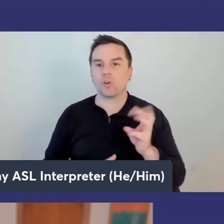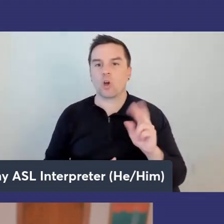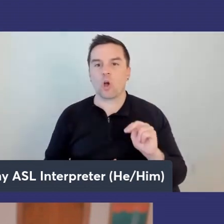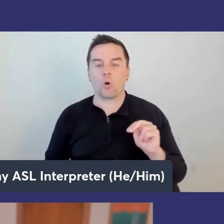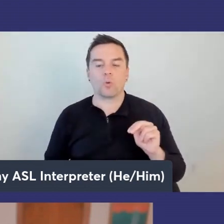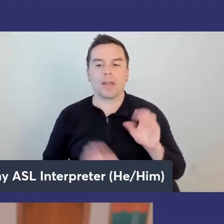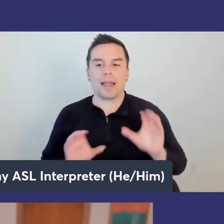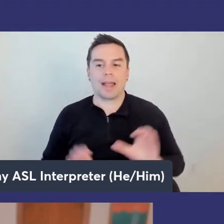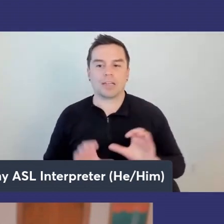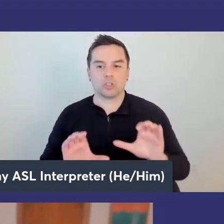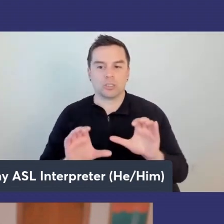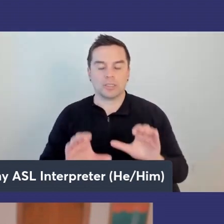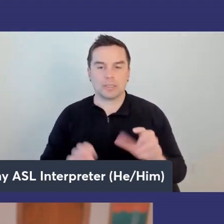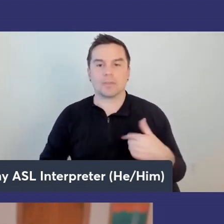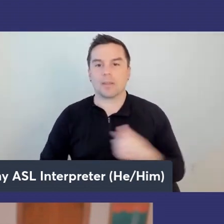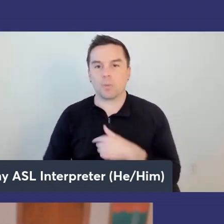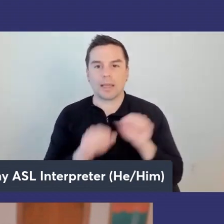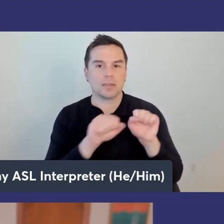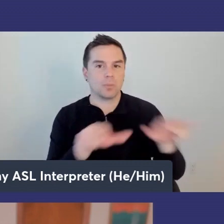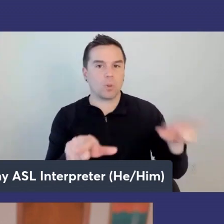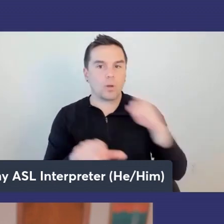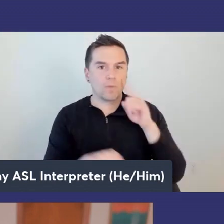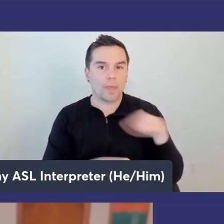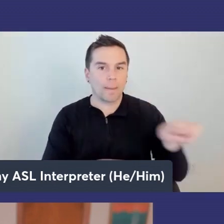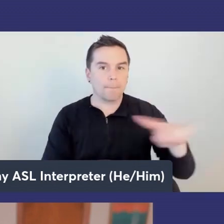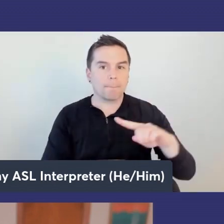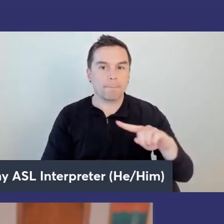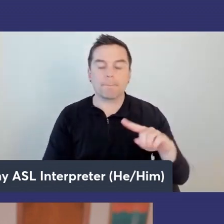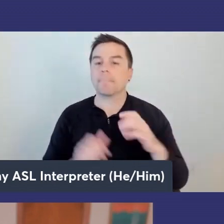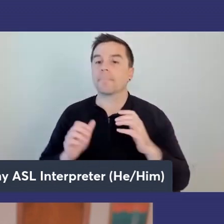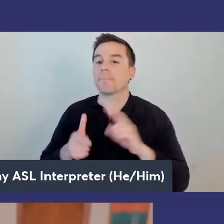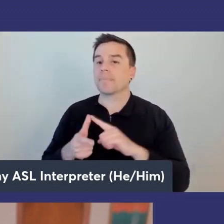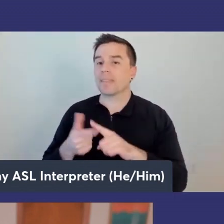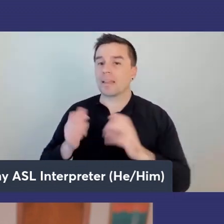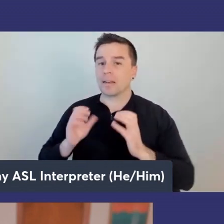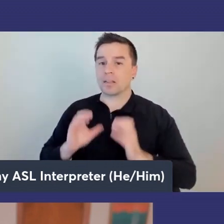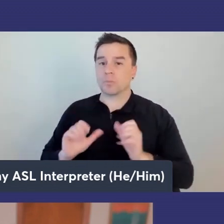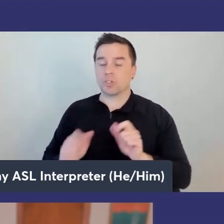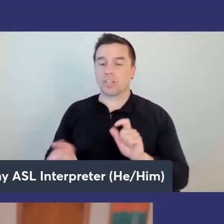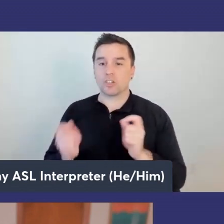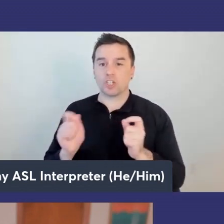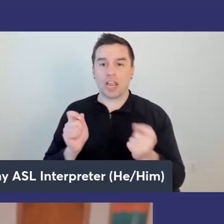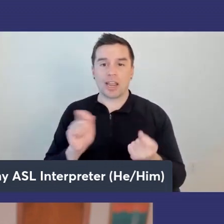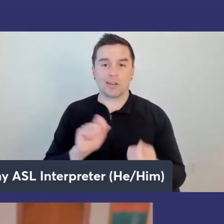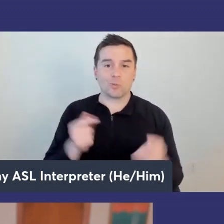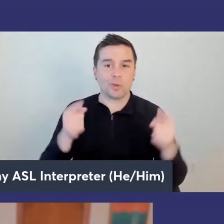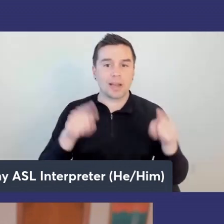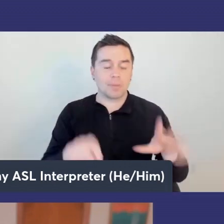deploy for them, so that customers could sort of change what happens in their workflow based on whatever they wanted to go do. So.